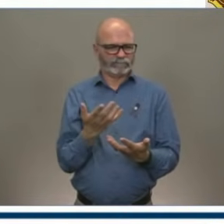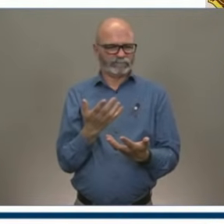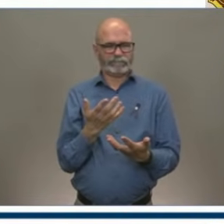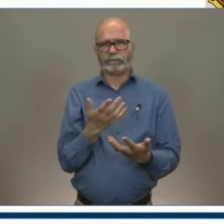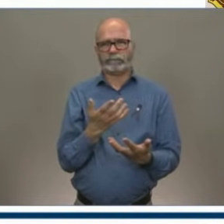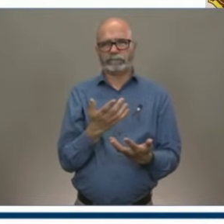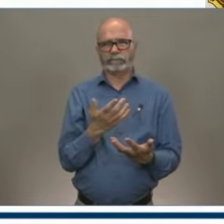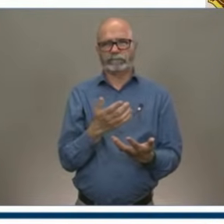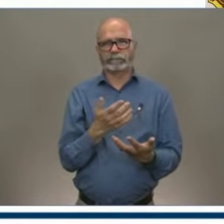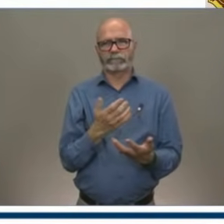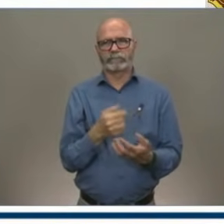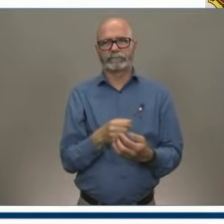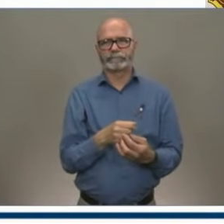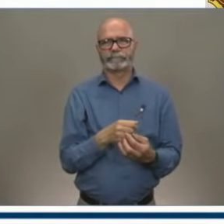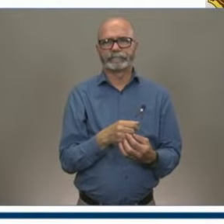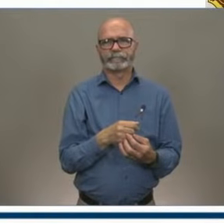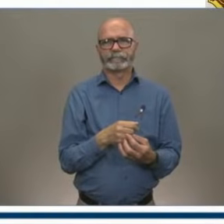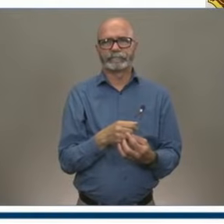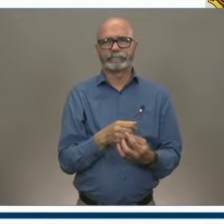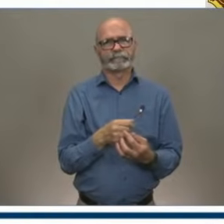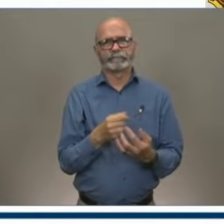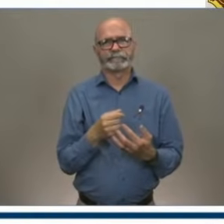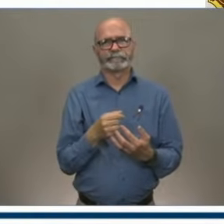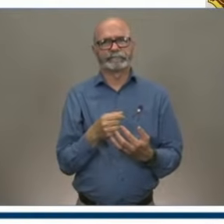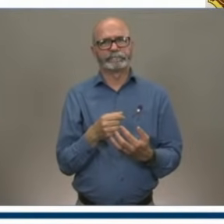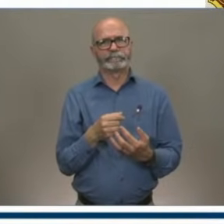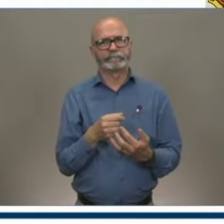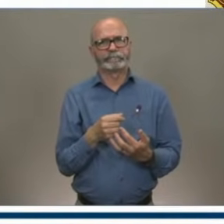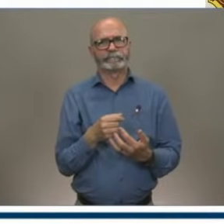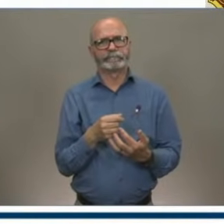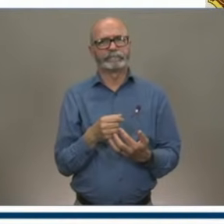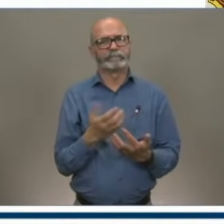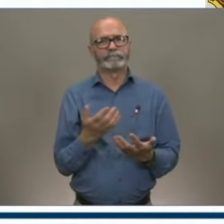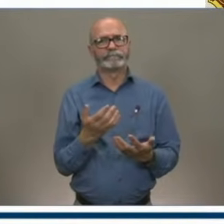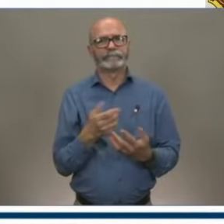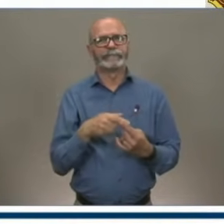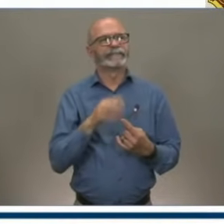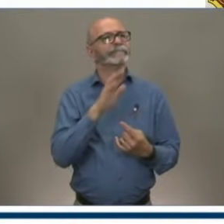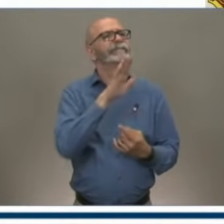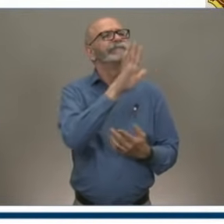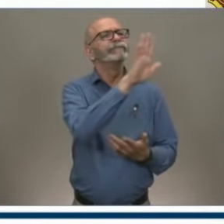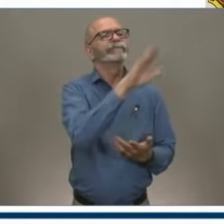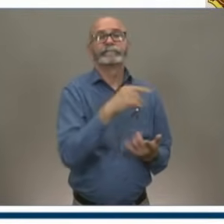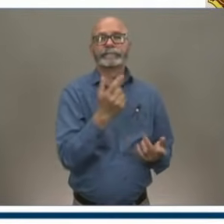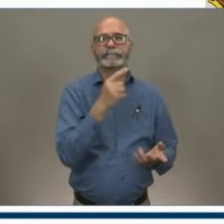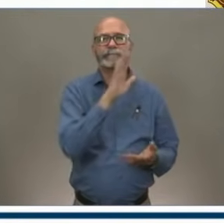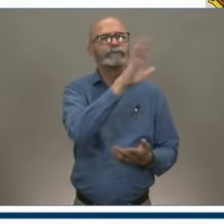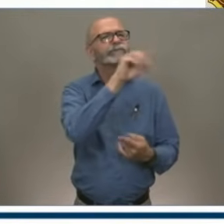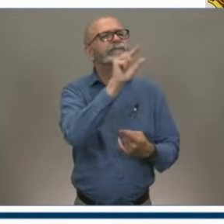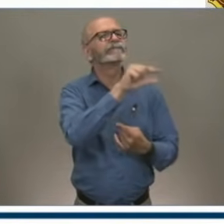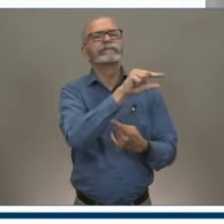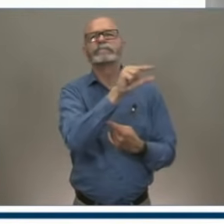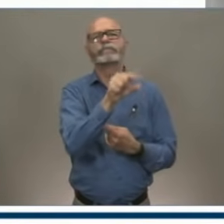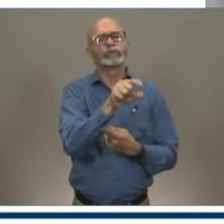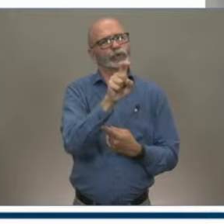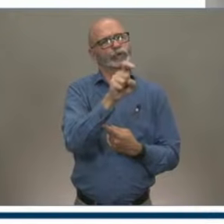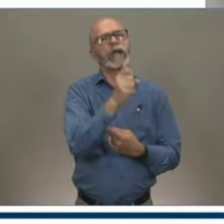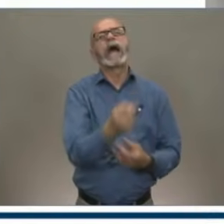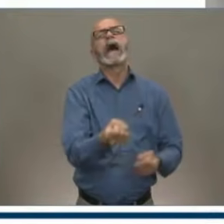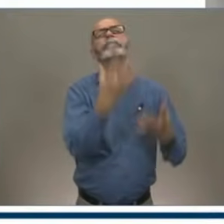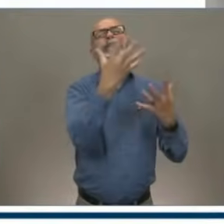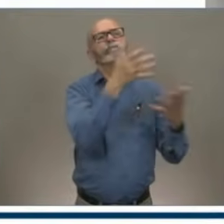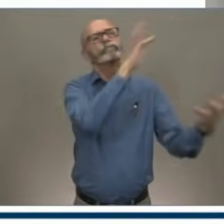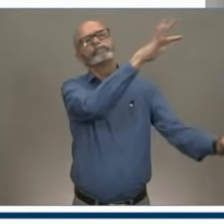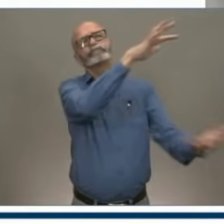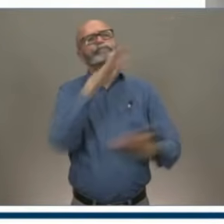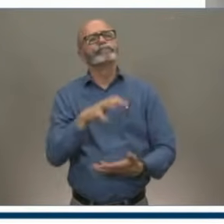vis-a-vis vaccines, and how many should be coming Nova Scotia's way? So first of all,